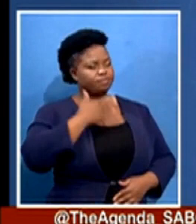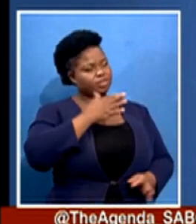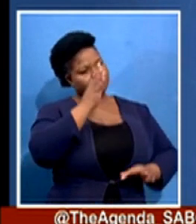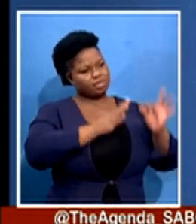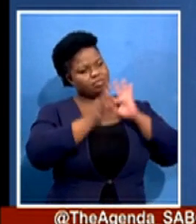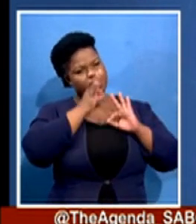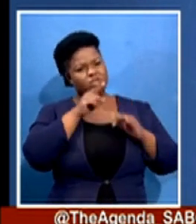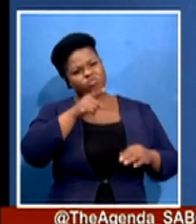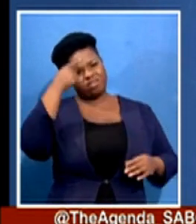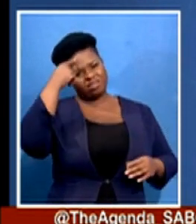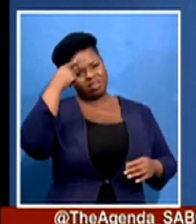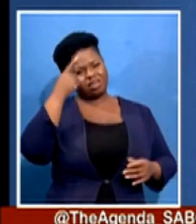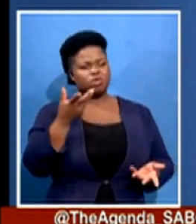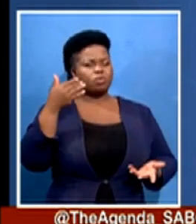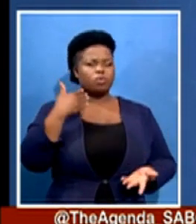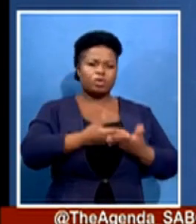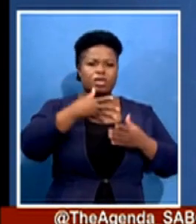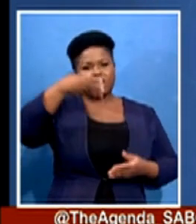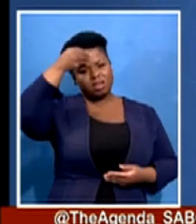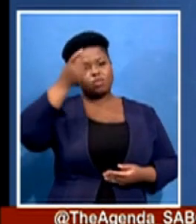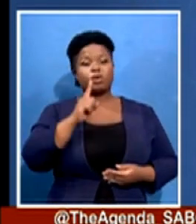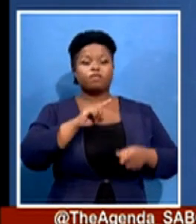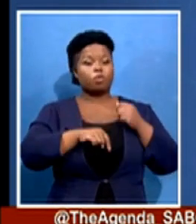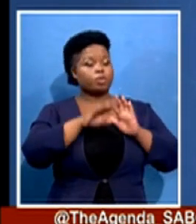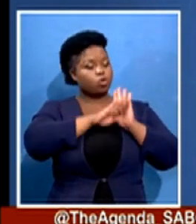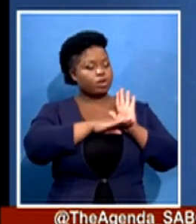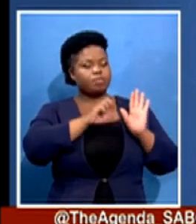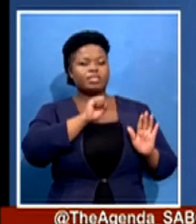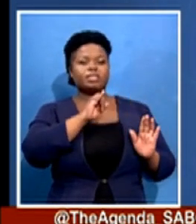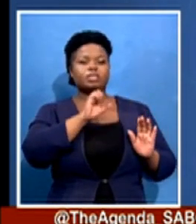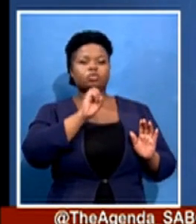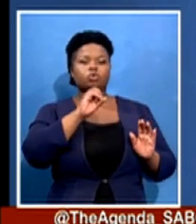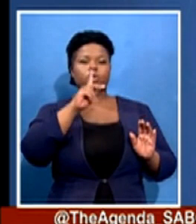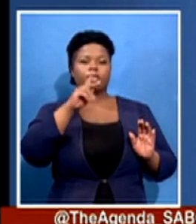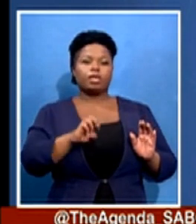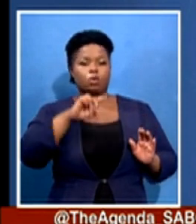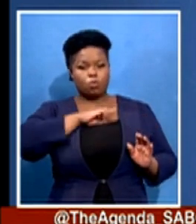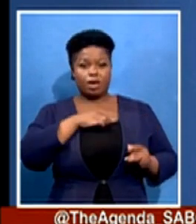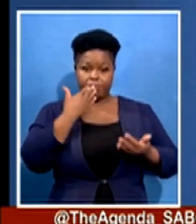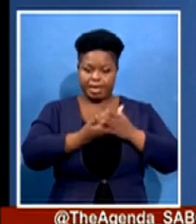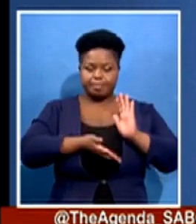the program, I guess, to enhance the efficiency of future operations?